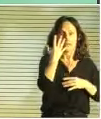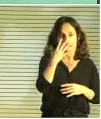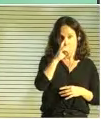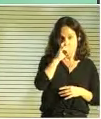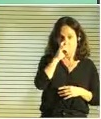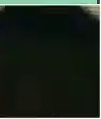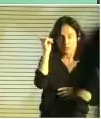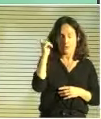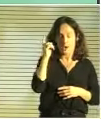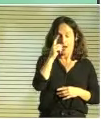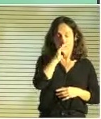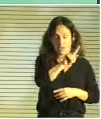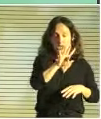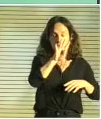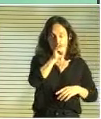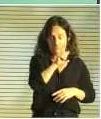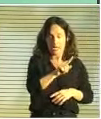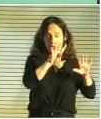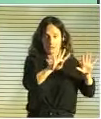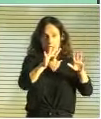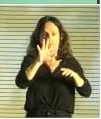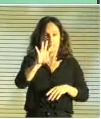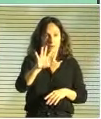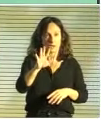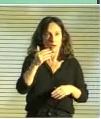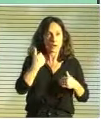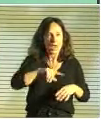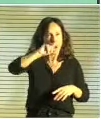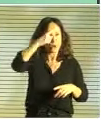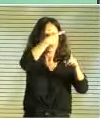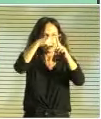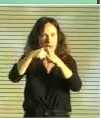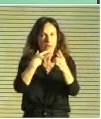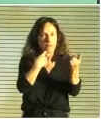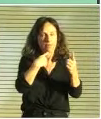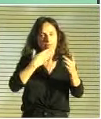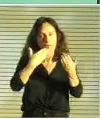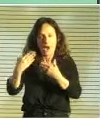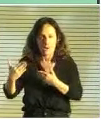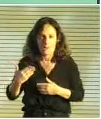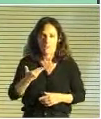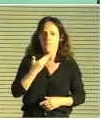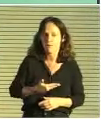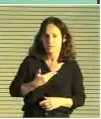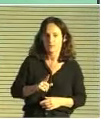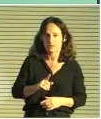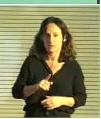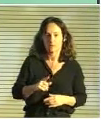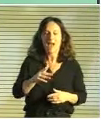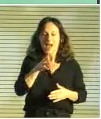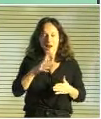we promote the international dialogue of cultures, and tourism is the best way to strengthen